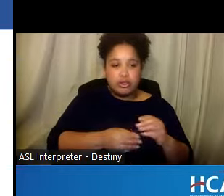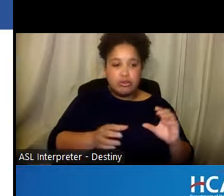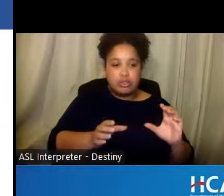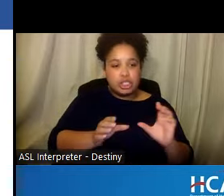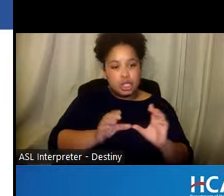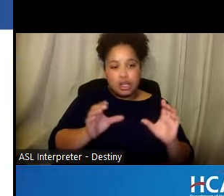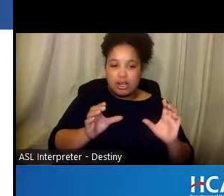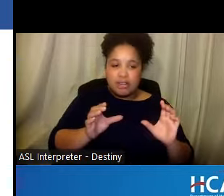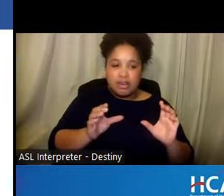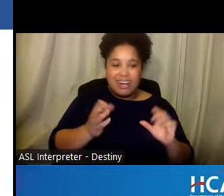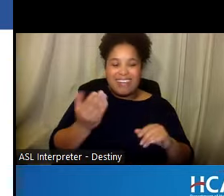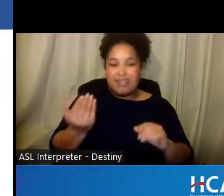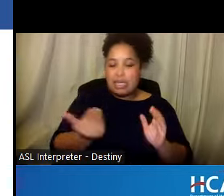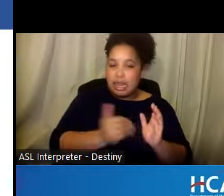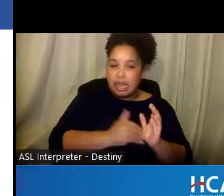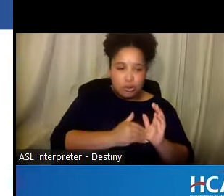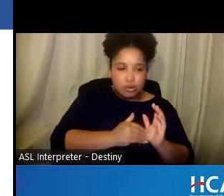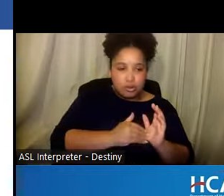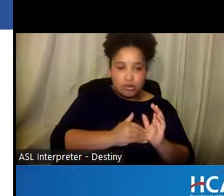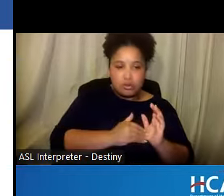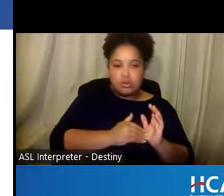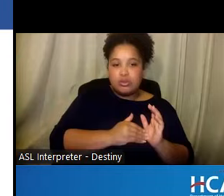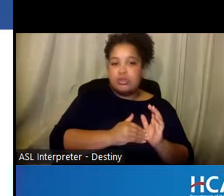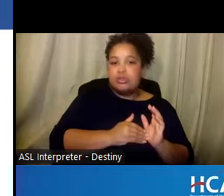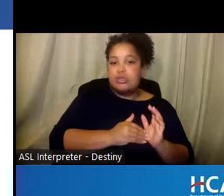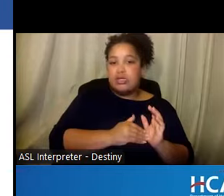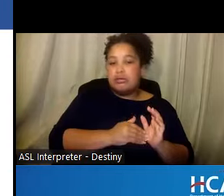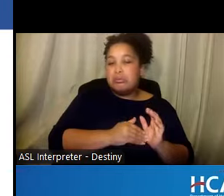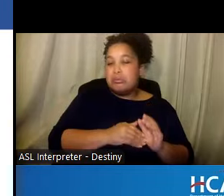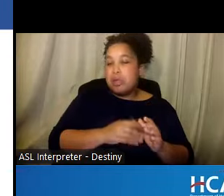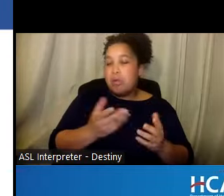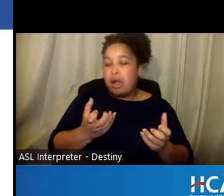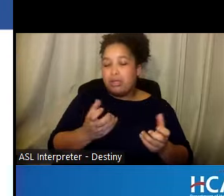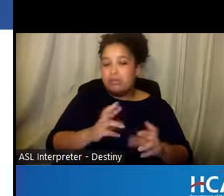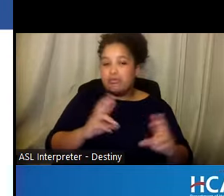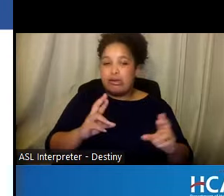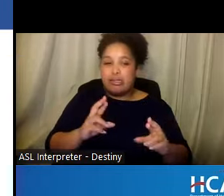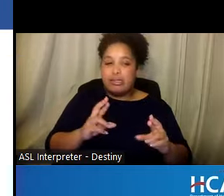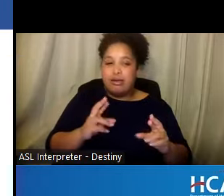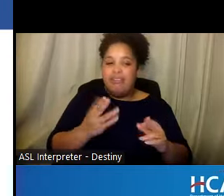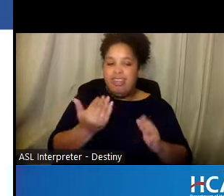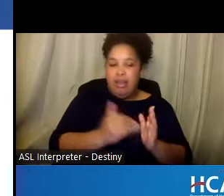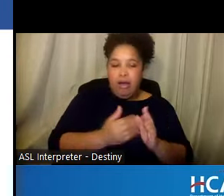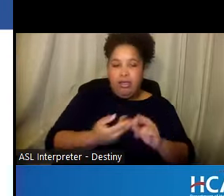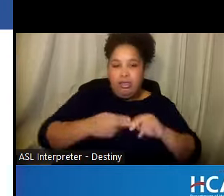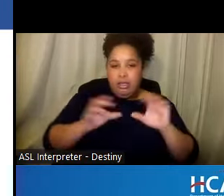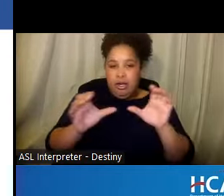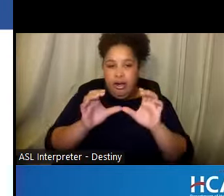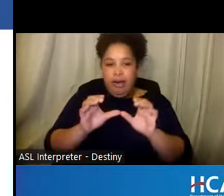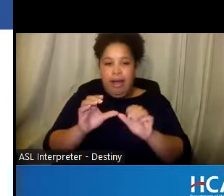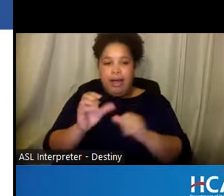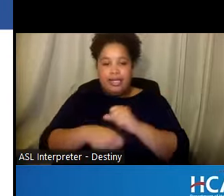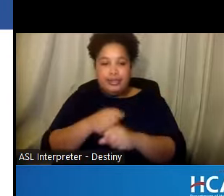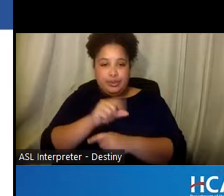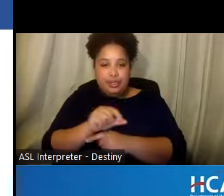certified 15,000 by 2028. But what's crucial right now is that over the course